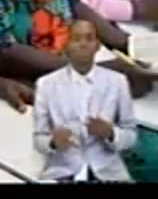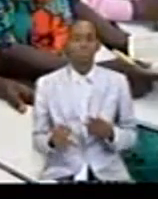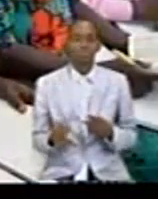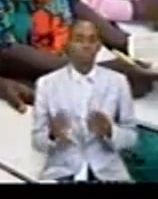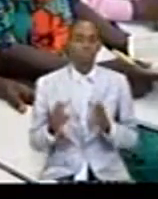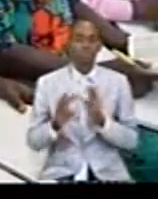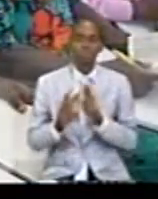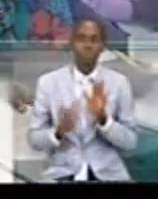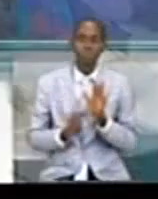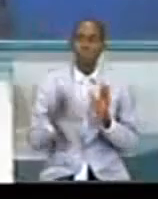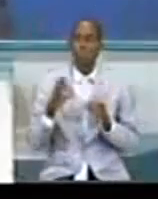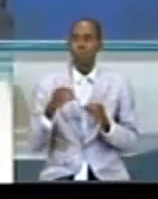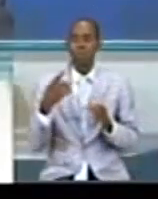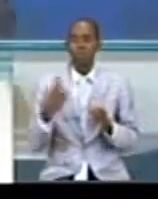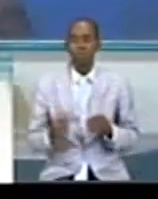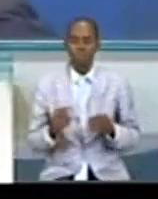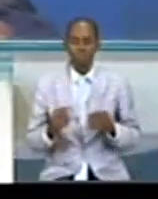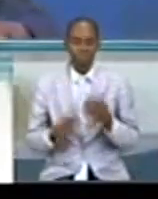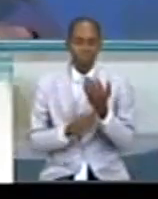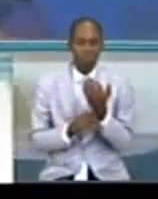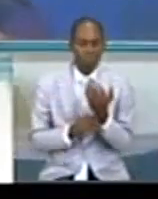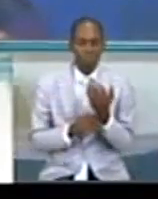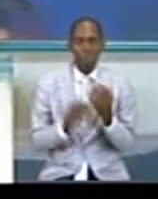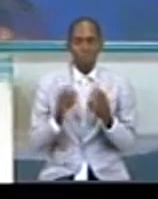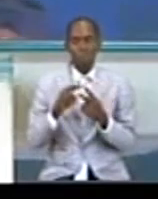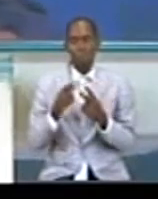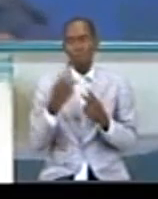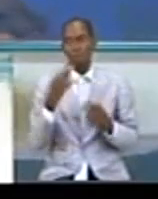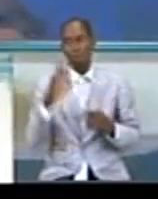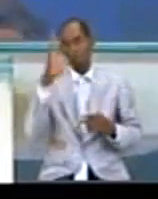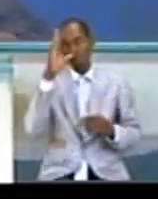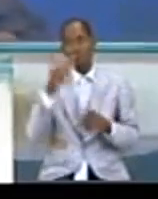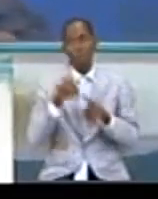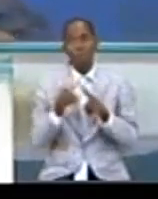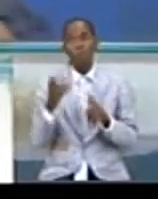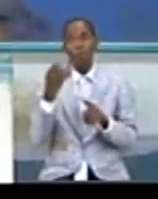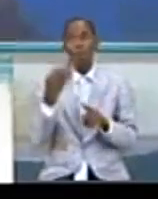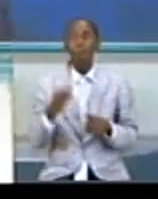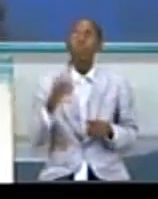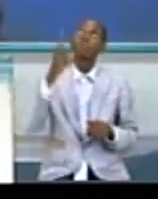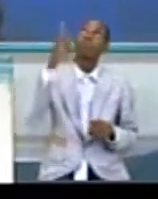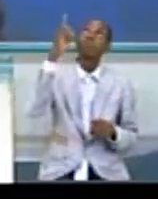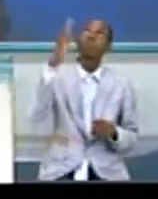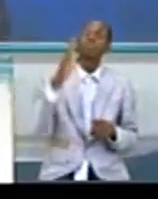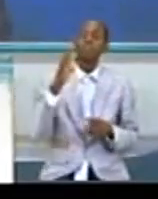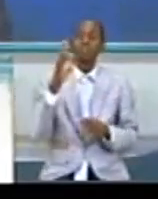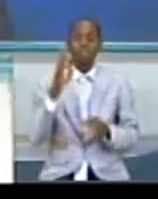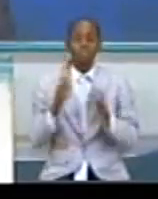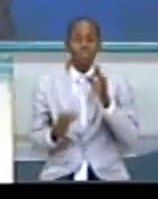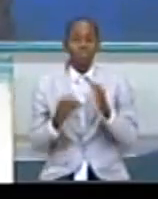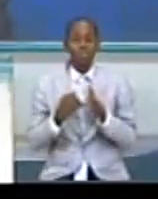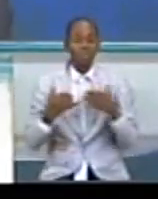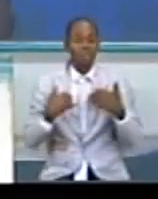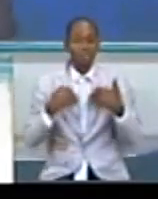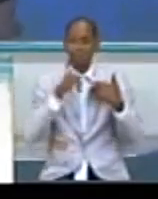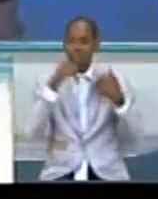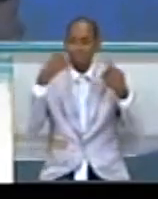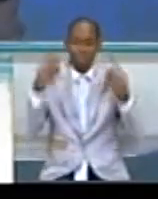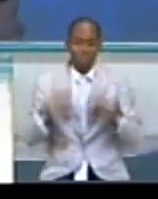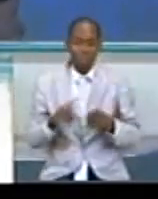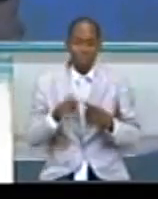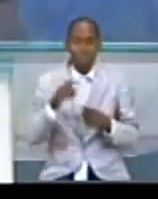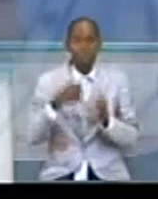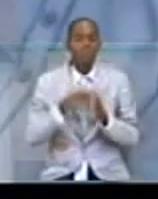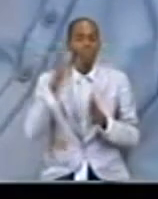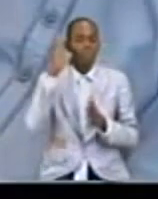of the will of man, but of God. If it has not happened to you, it